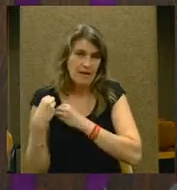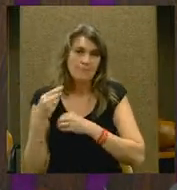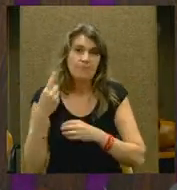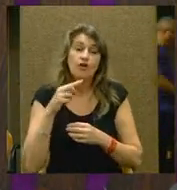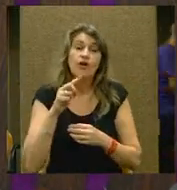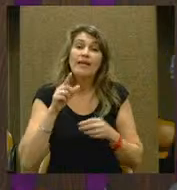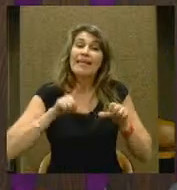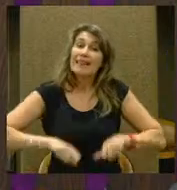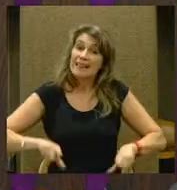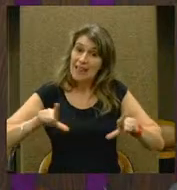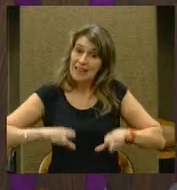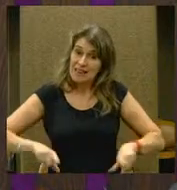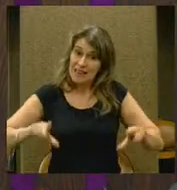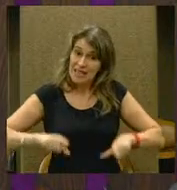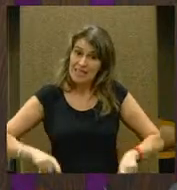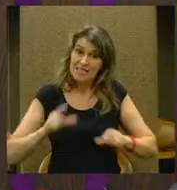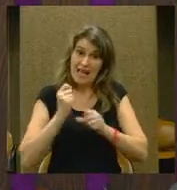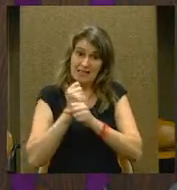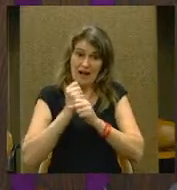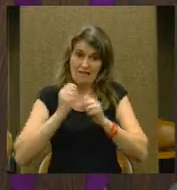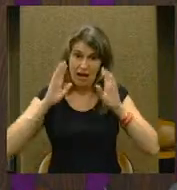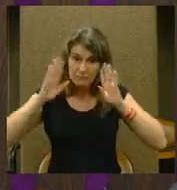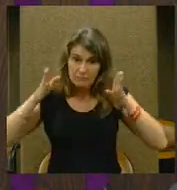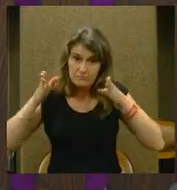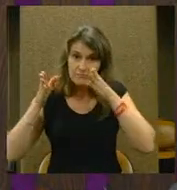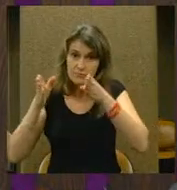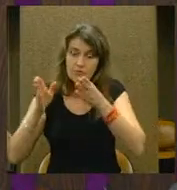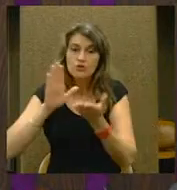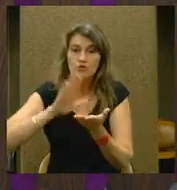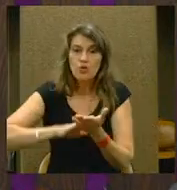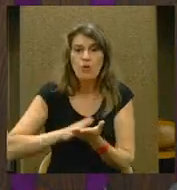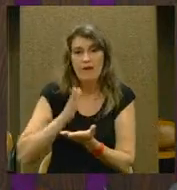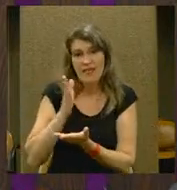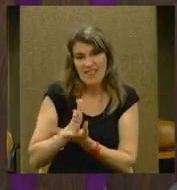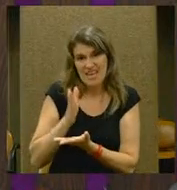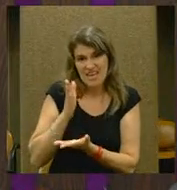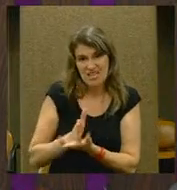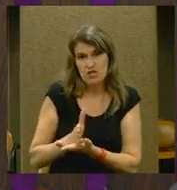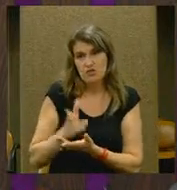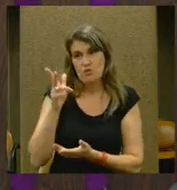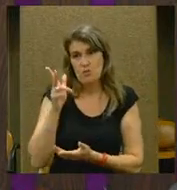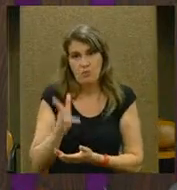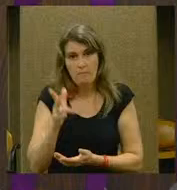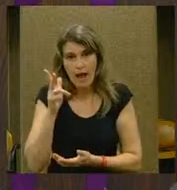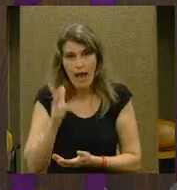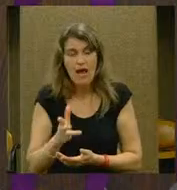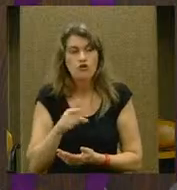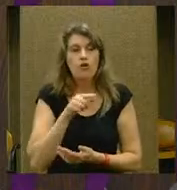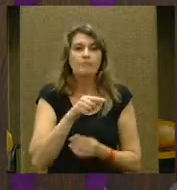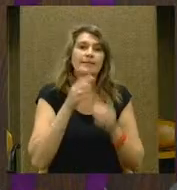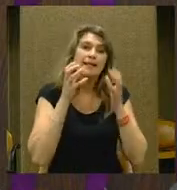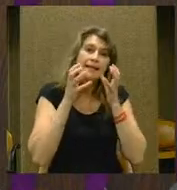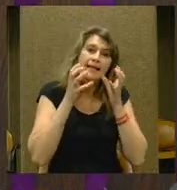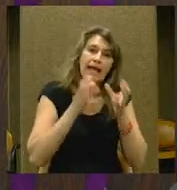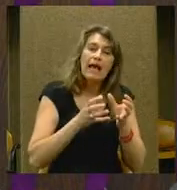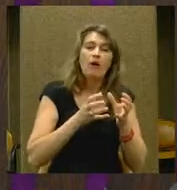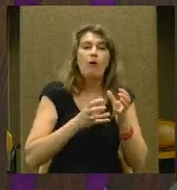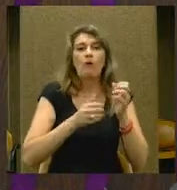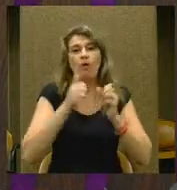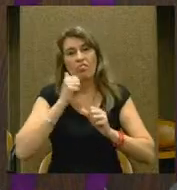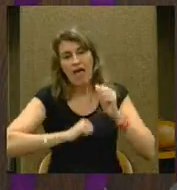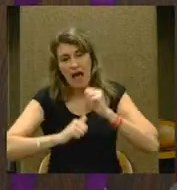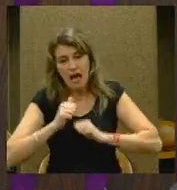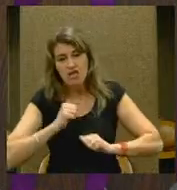through that strategy, it is that the municipality has a focus on human rights, also